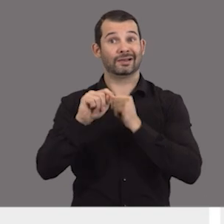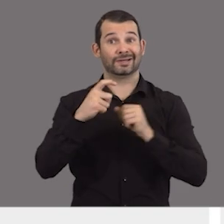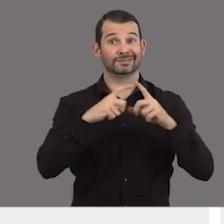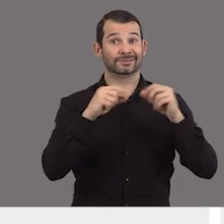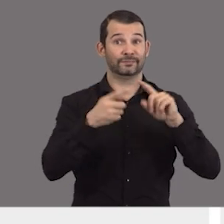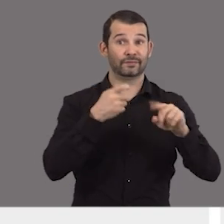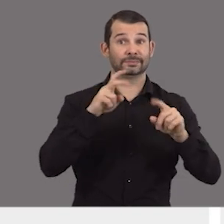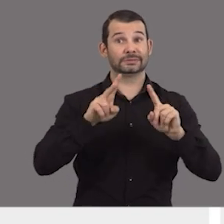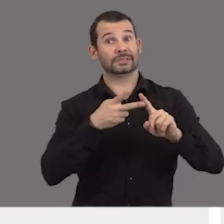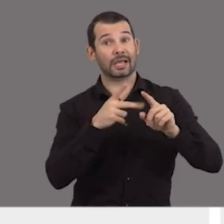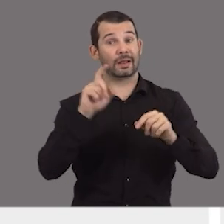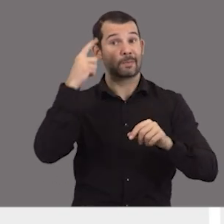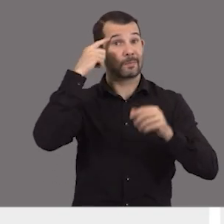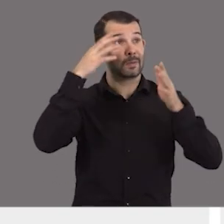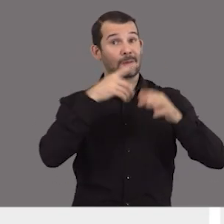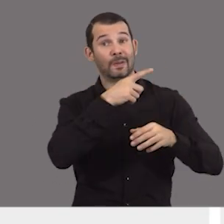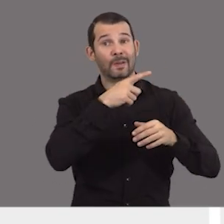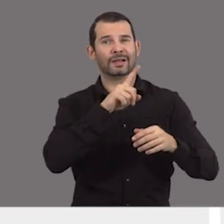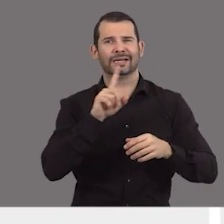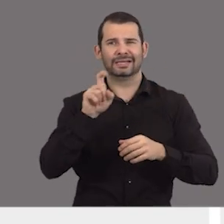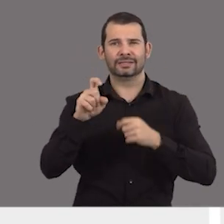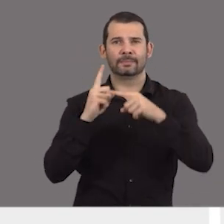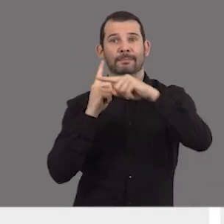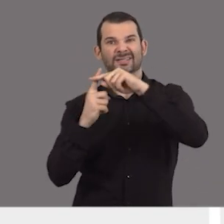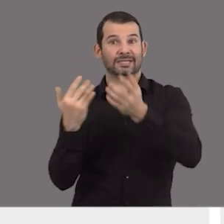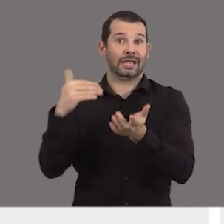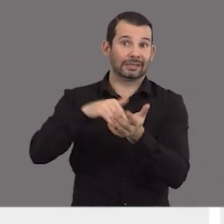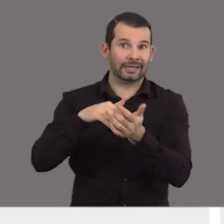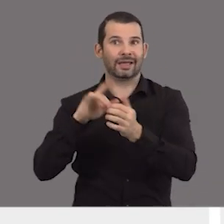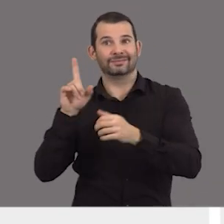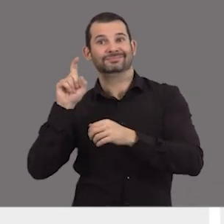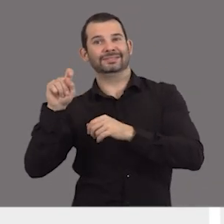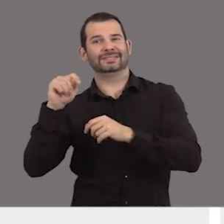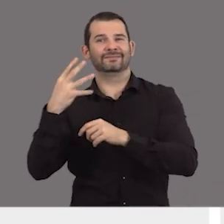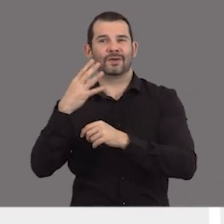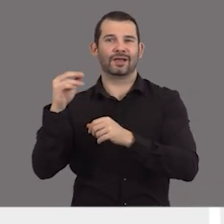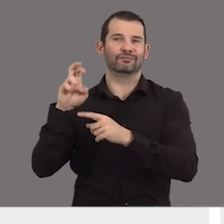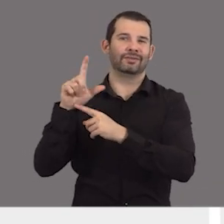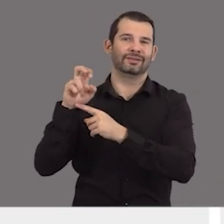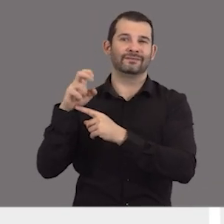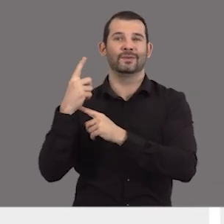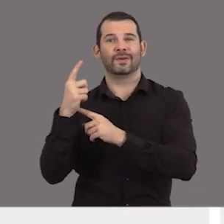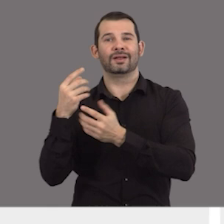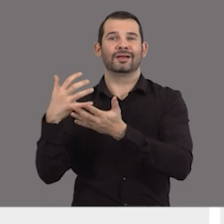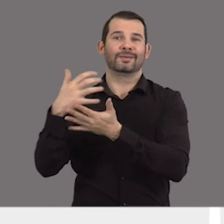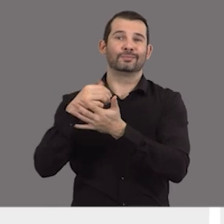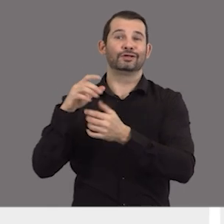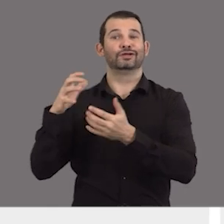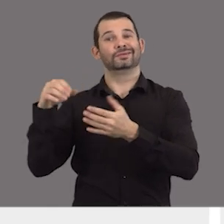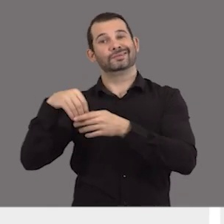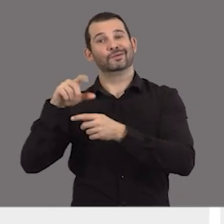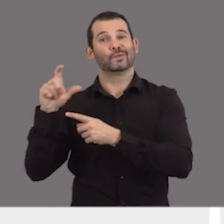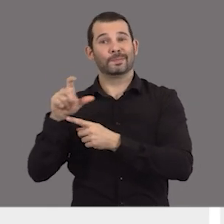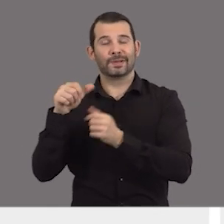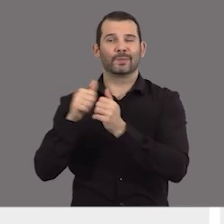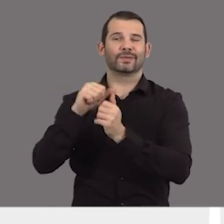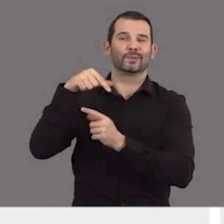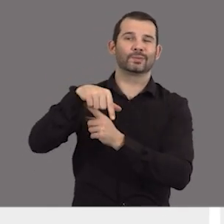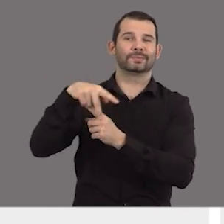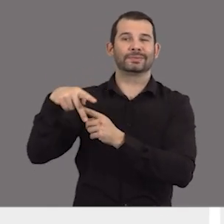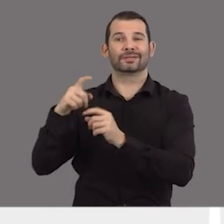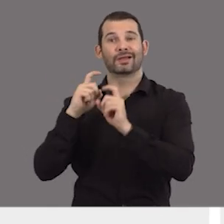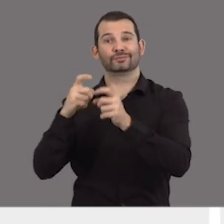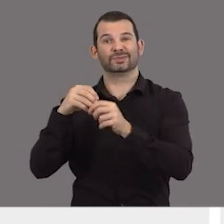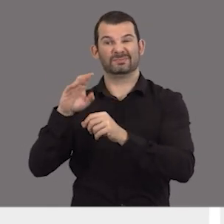To add the tax slips from the second employer, click the plus sign next to T4 and Relevé 1 Income Earned in Quebec